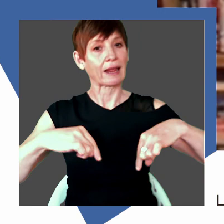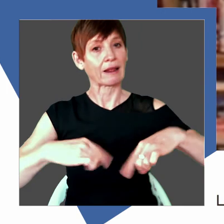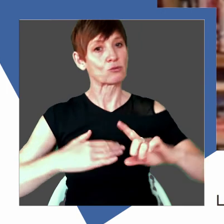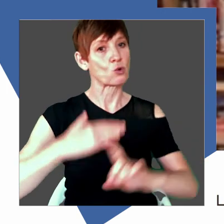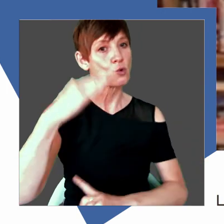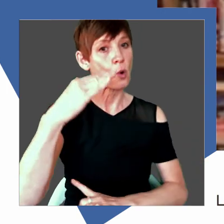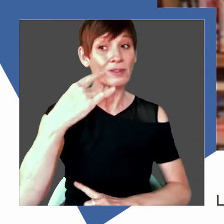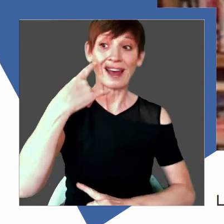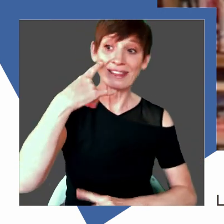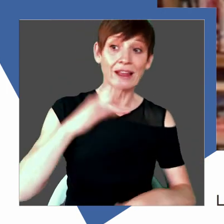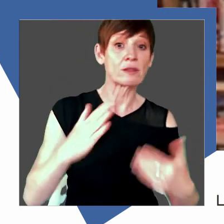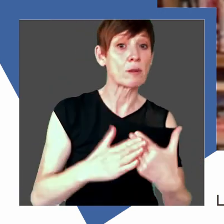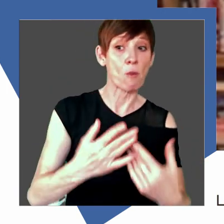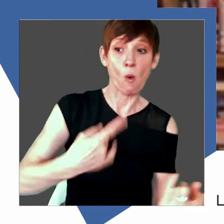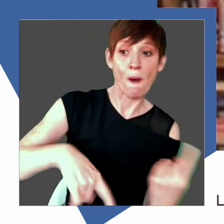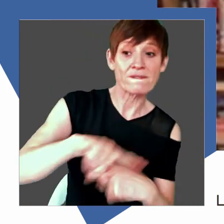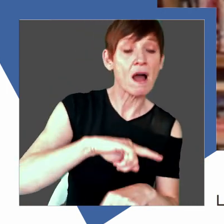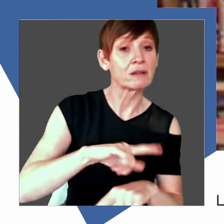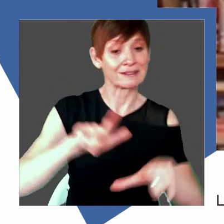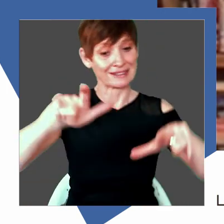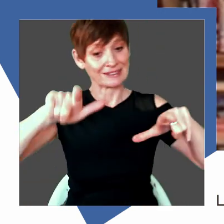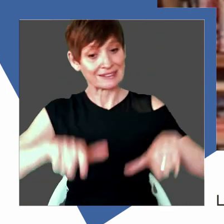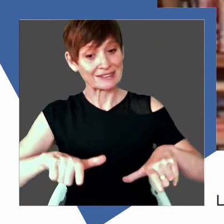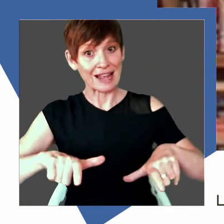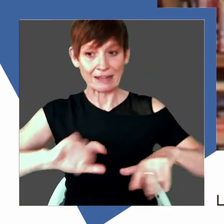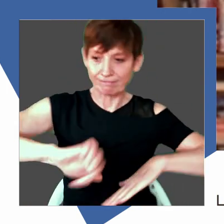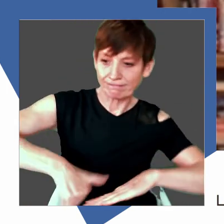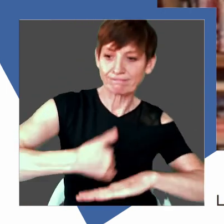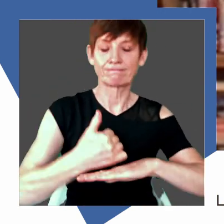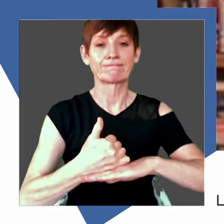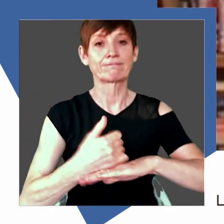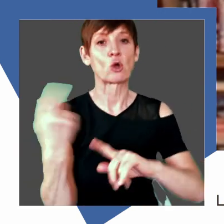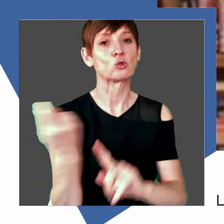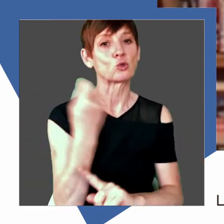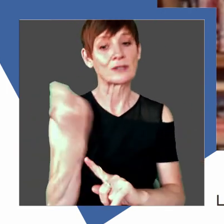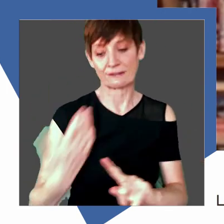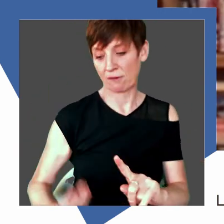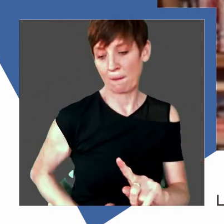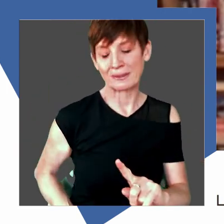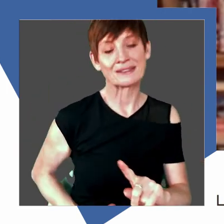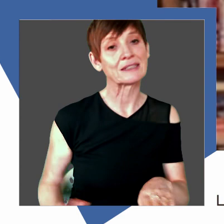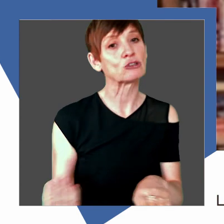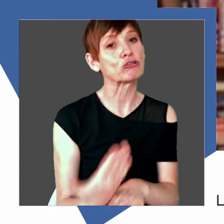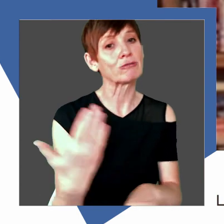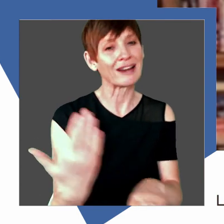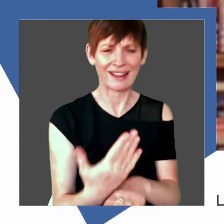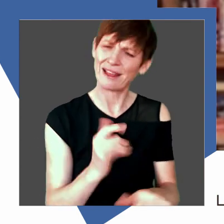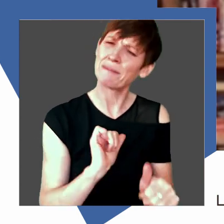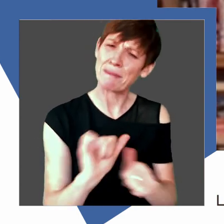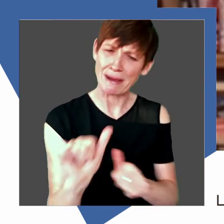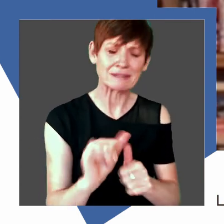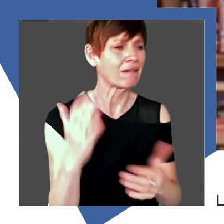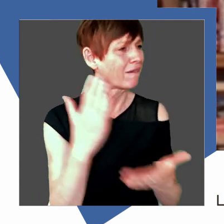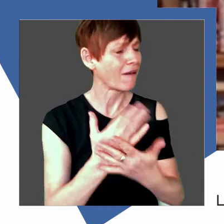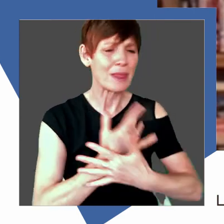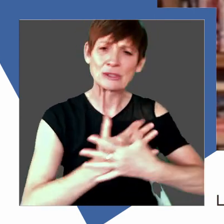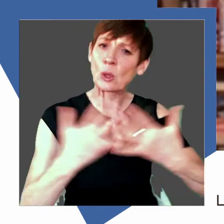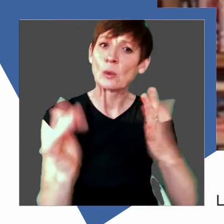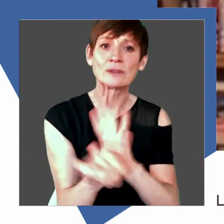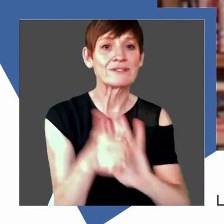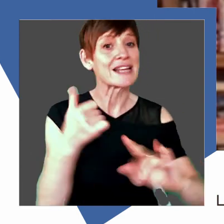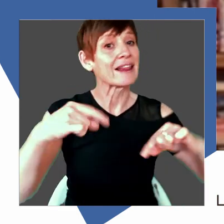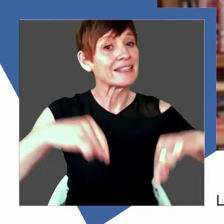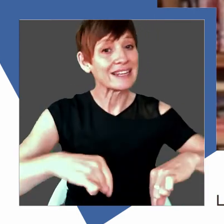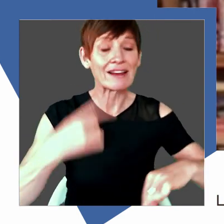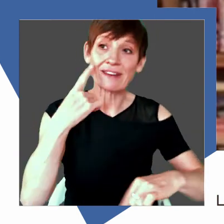the more of us that stay and establish really successful businesses and careers, the better, because there is really amazing talent here. And I think it's important for us to